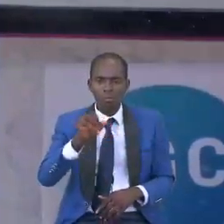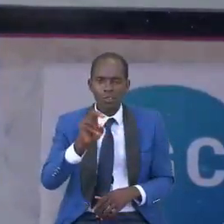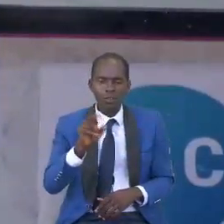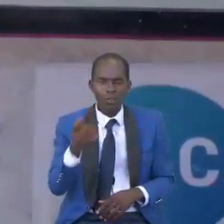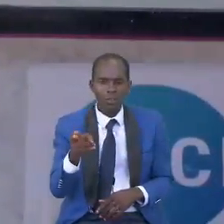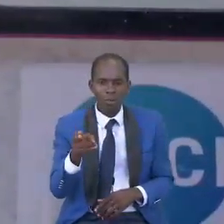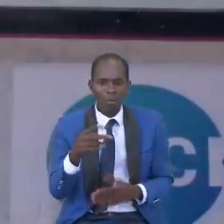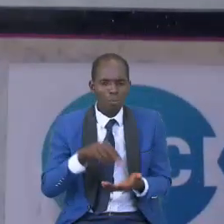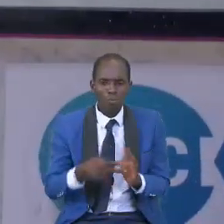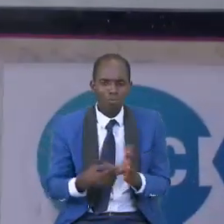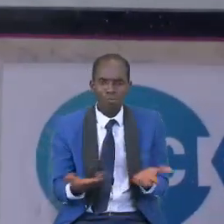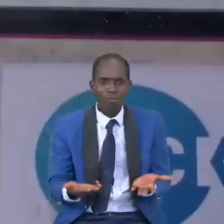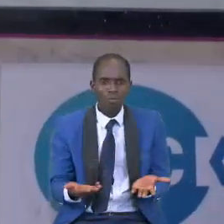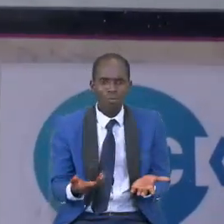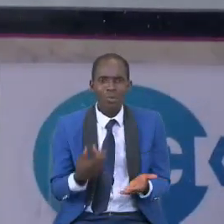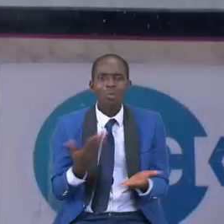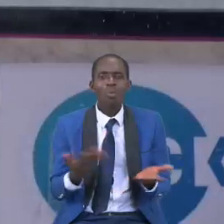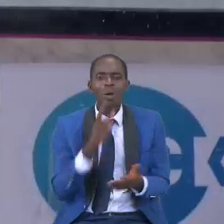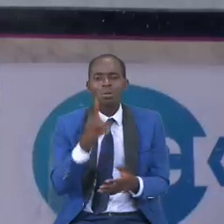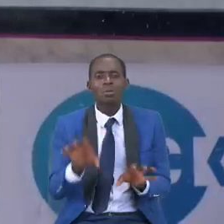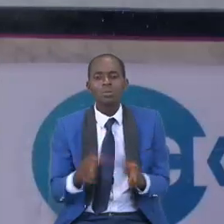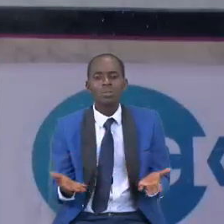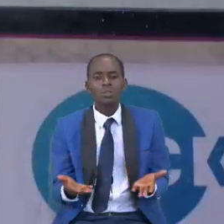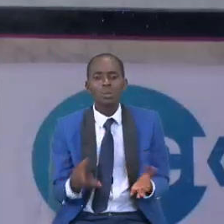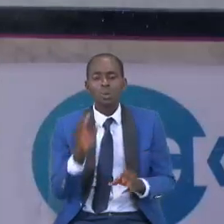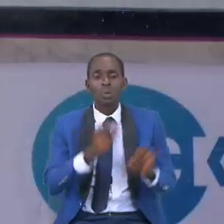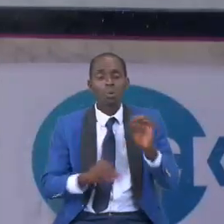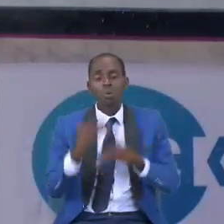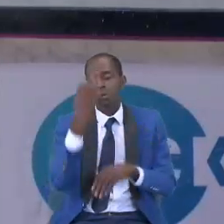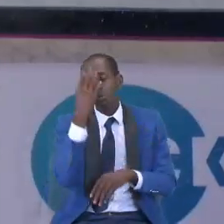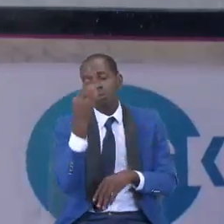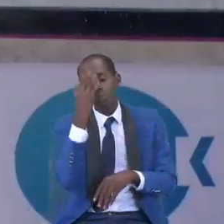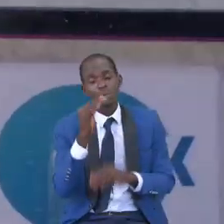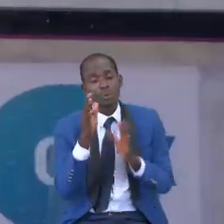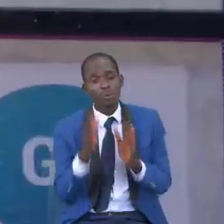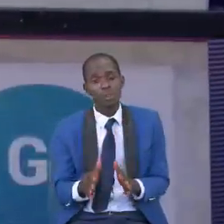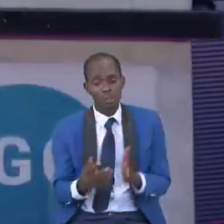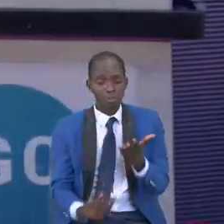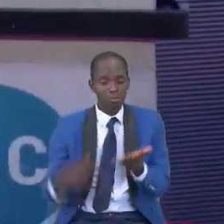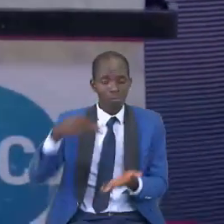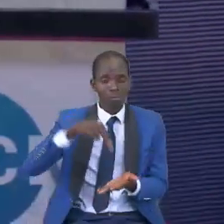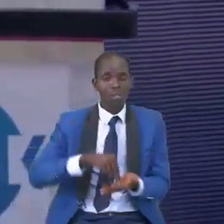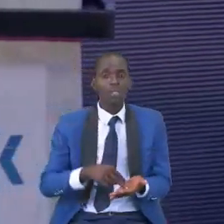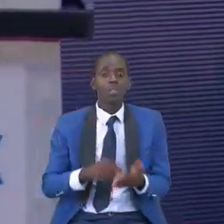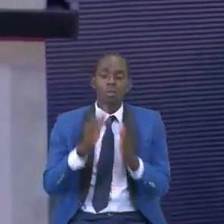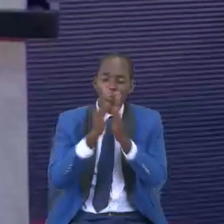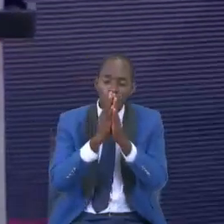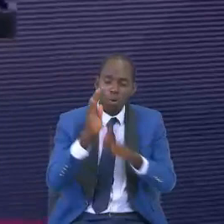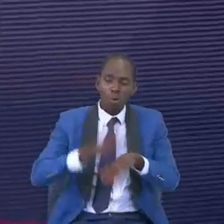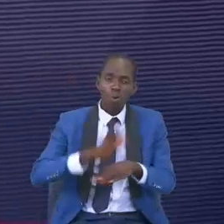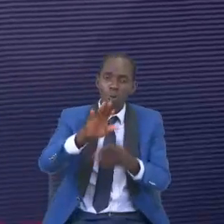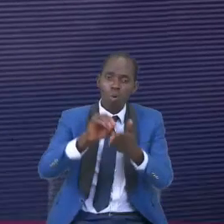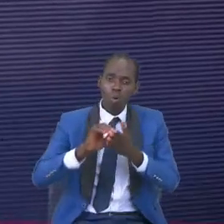Oh, sleeper, arise, call upon thy God. If so be that God